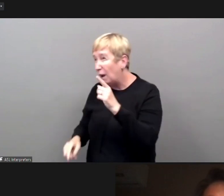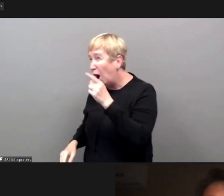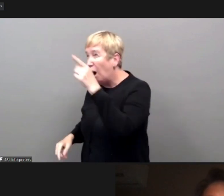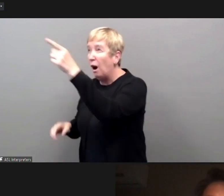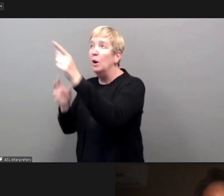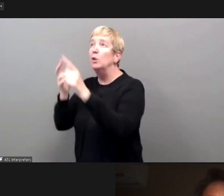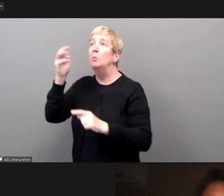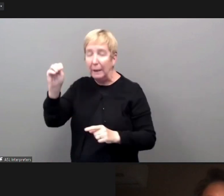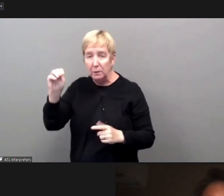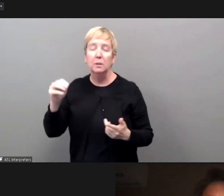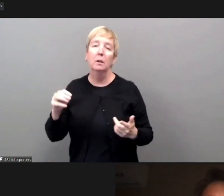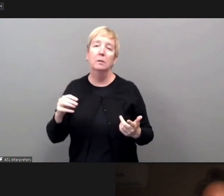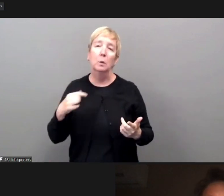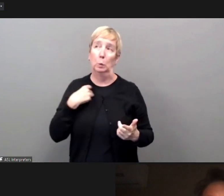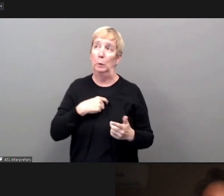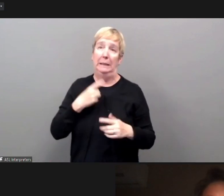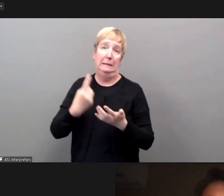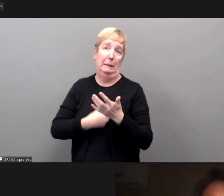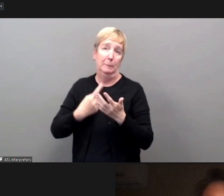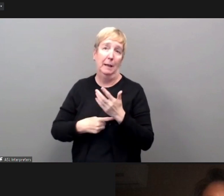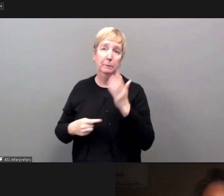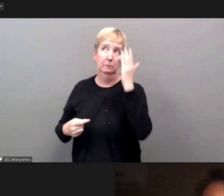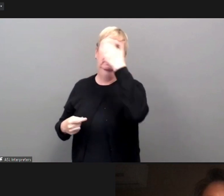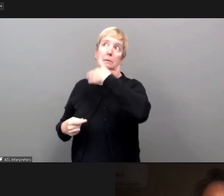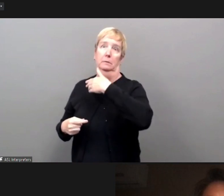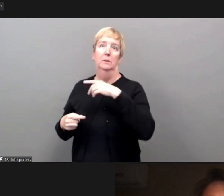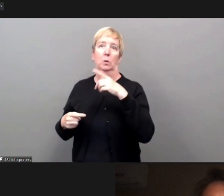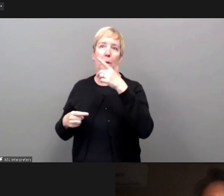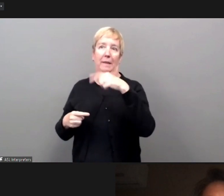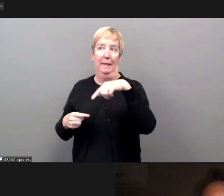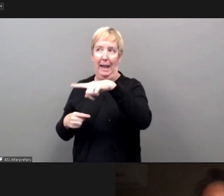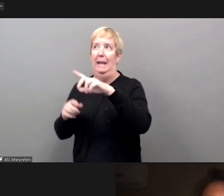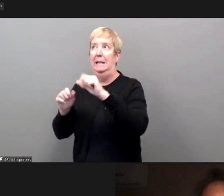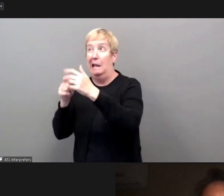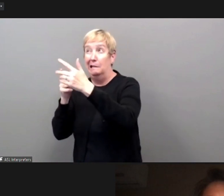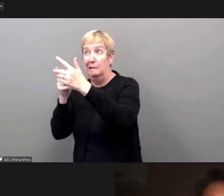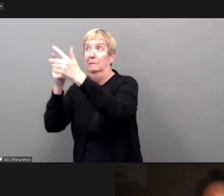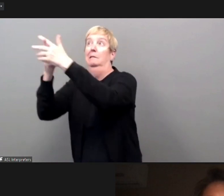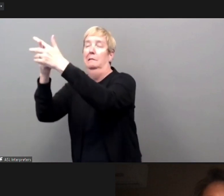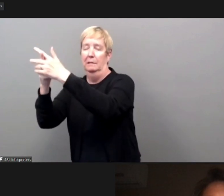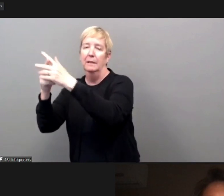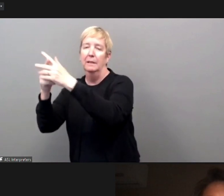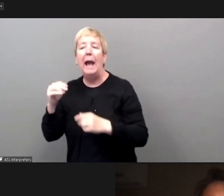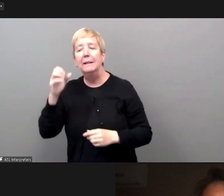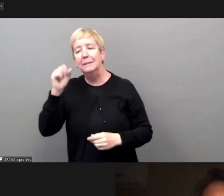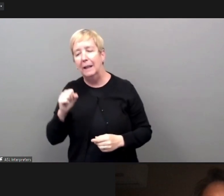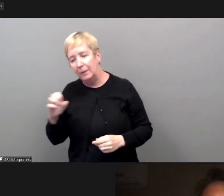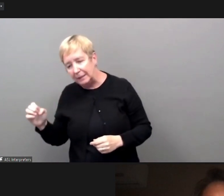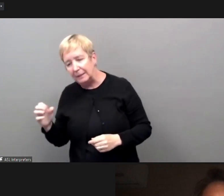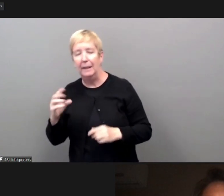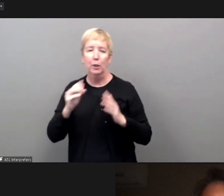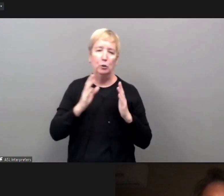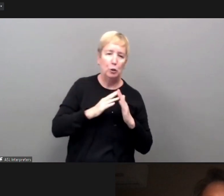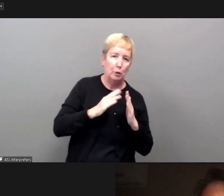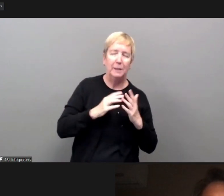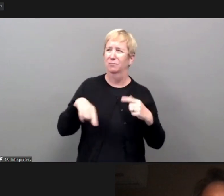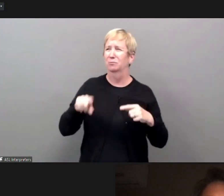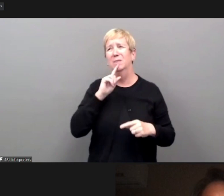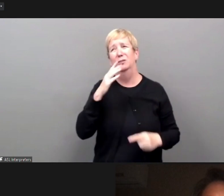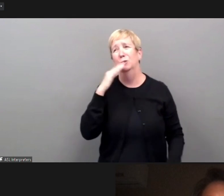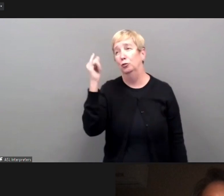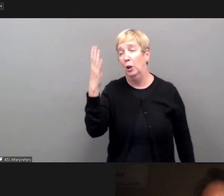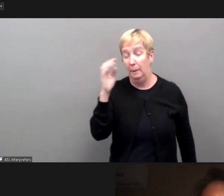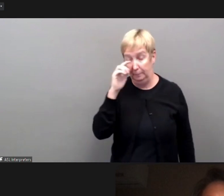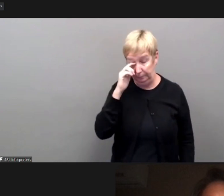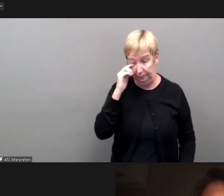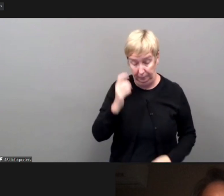messaging, but also to those of you in more central and urban areas of the state who are doing such a good job. I